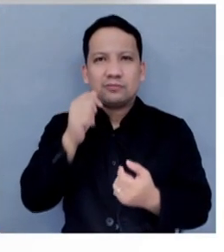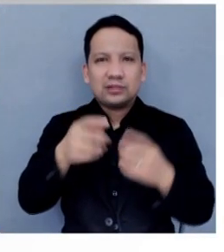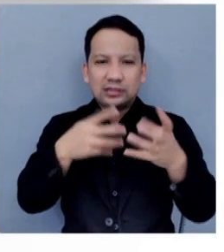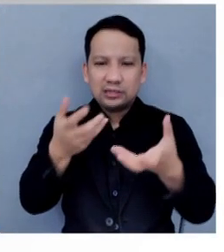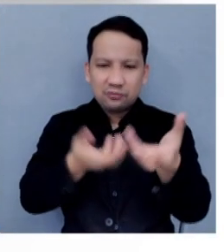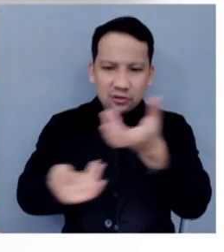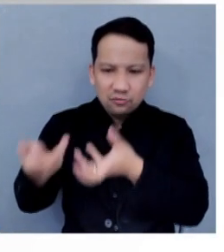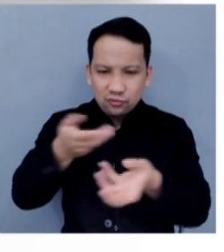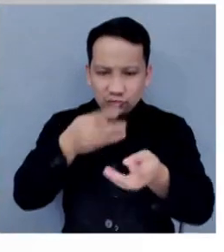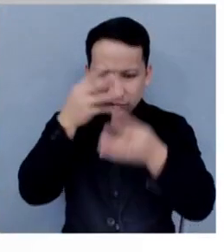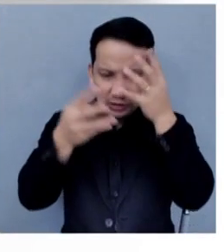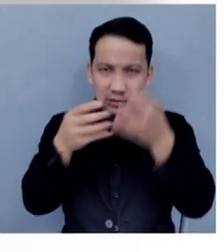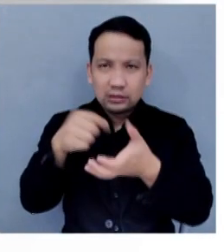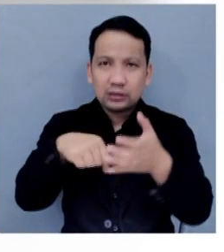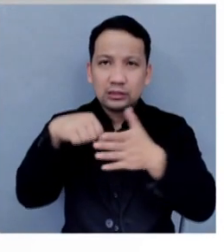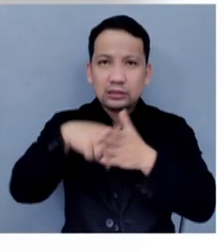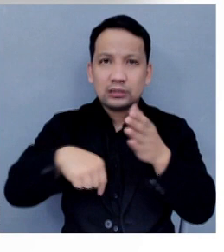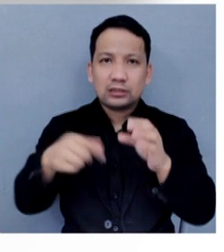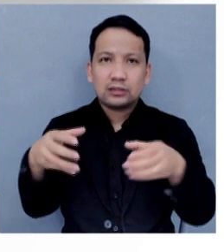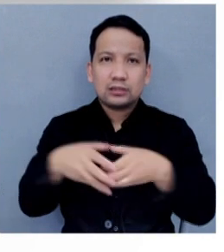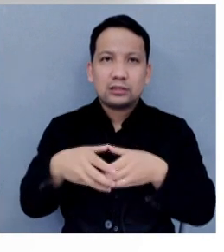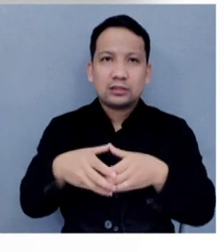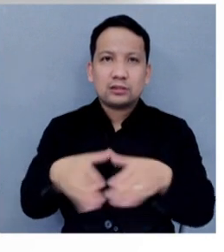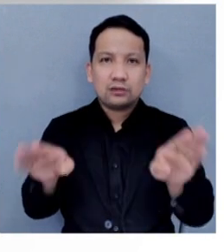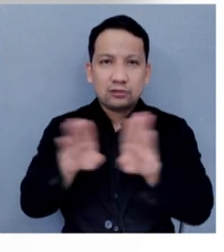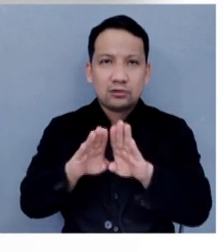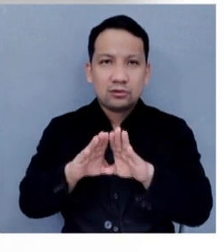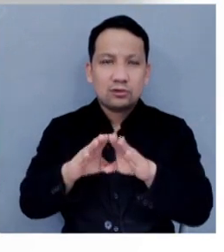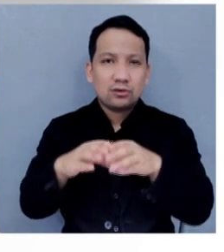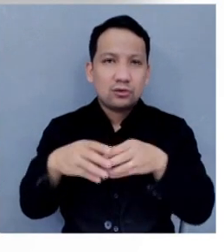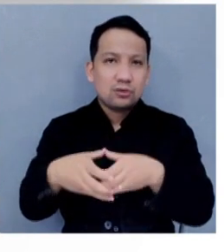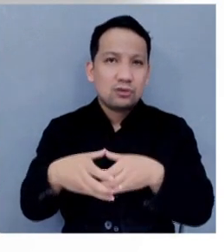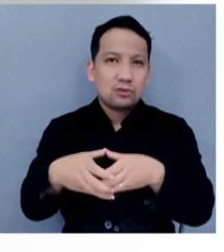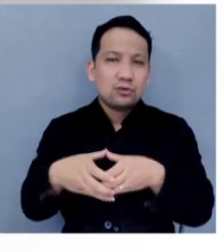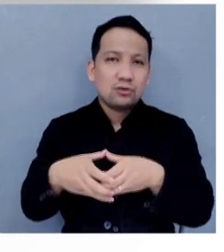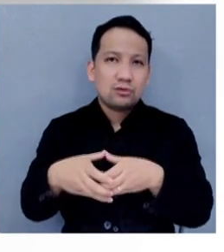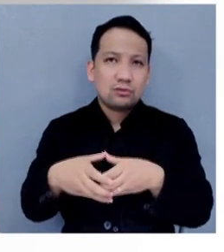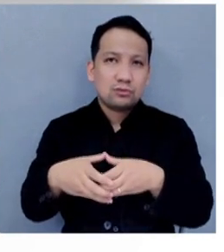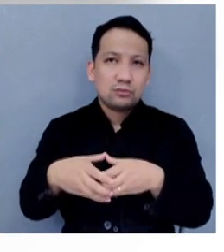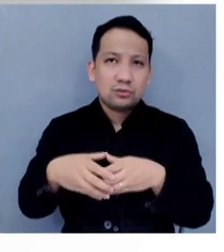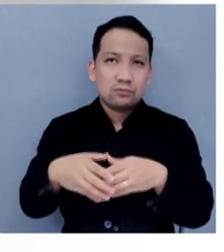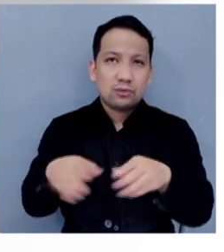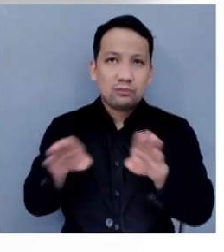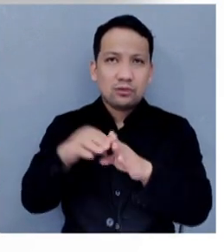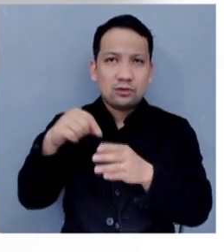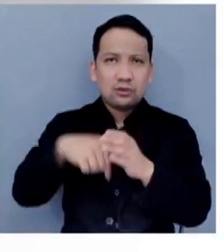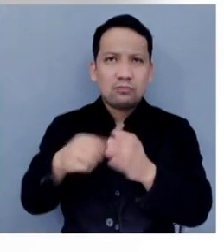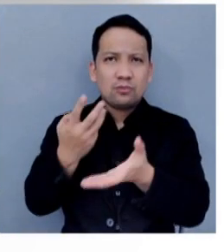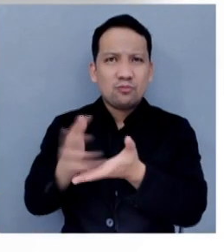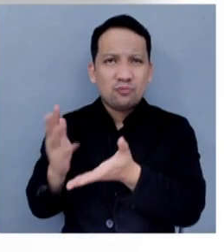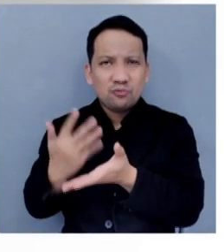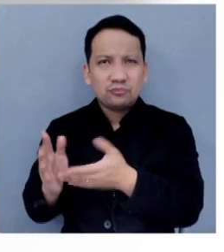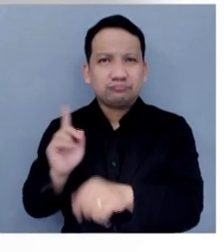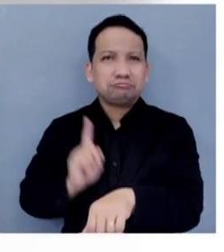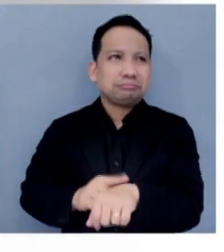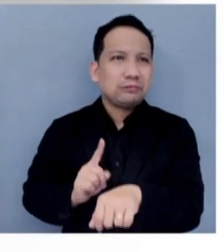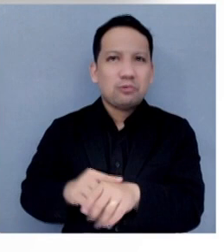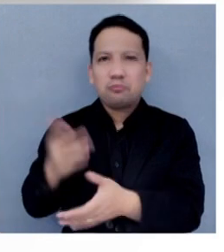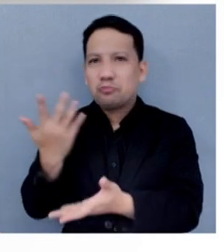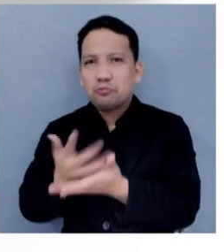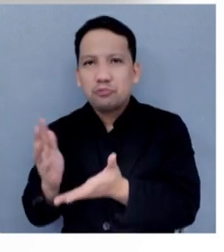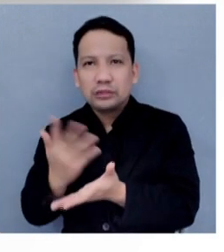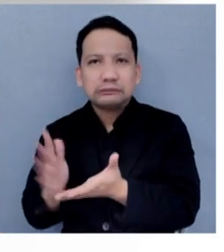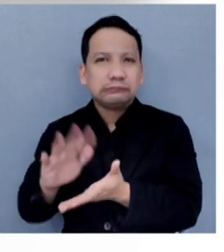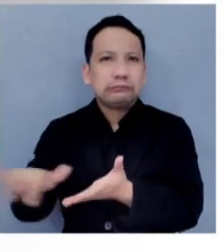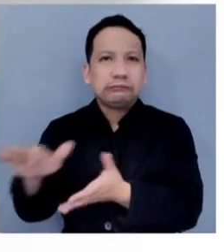ninyo, gawin ninyong closed door behind closed doors. We're wasting a lot of time. Ang problema natin ngayon